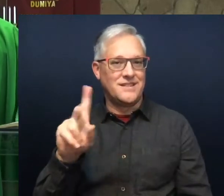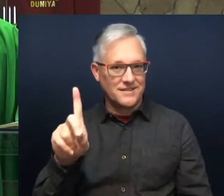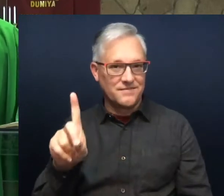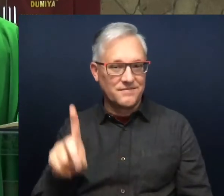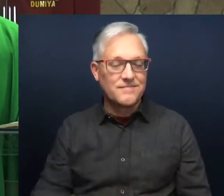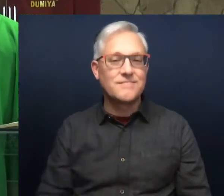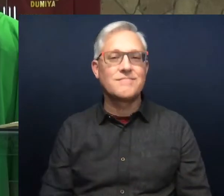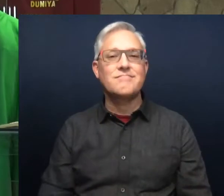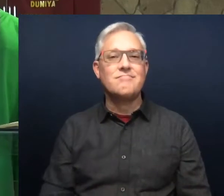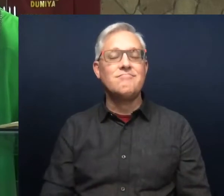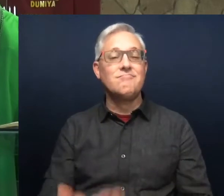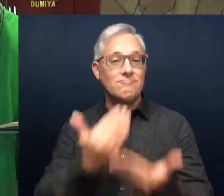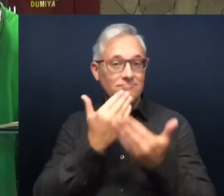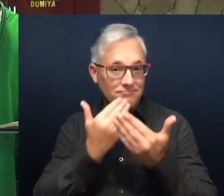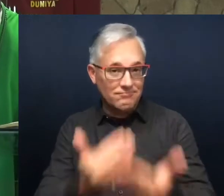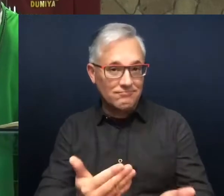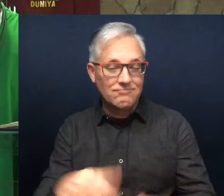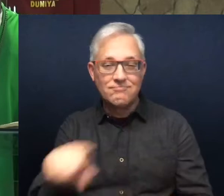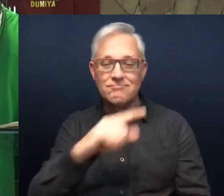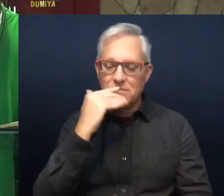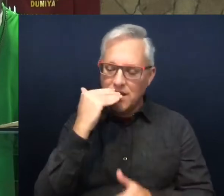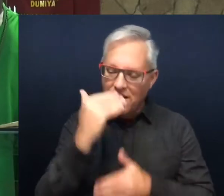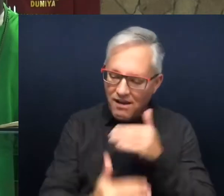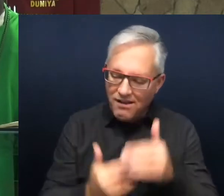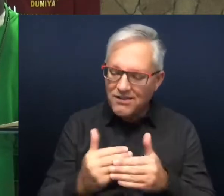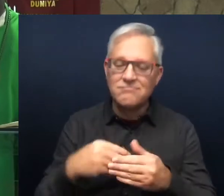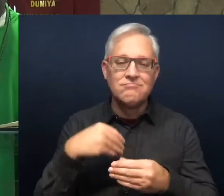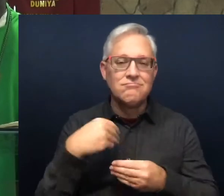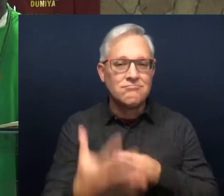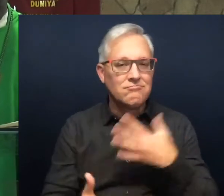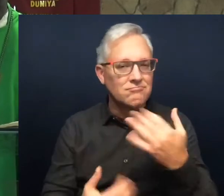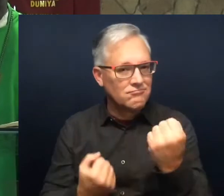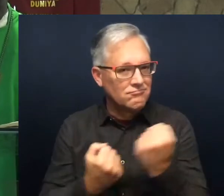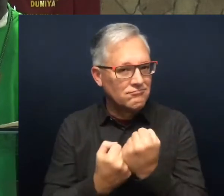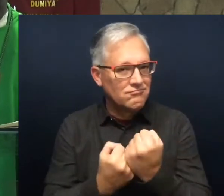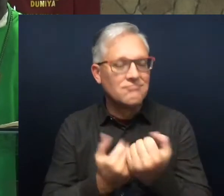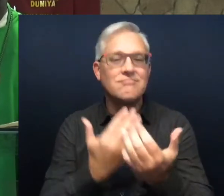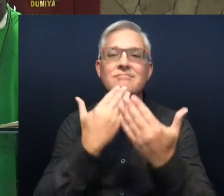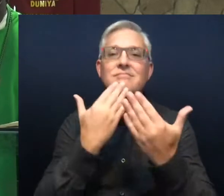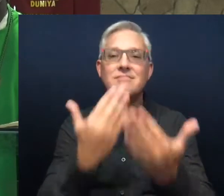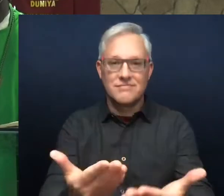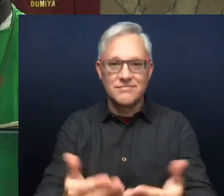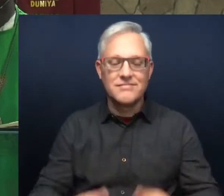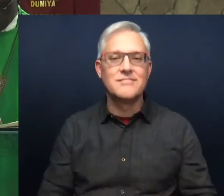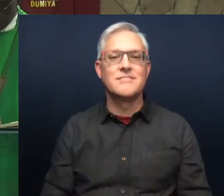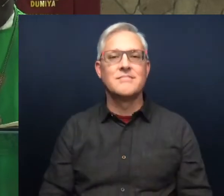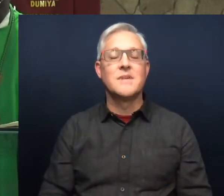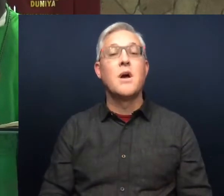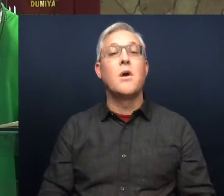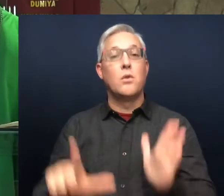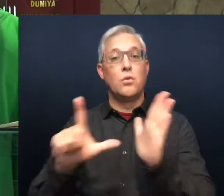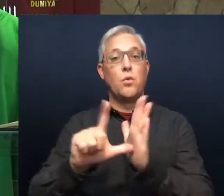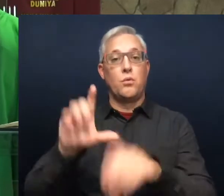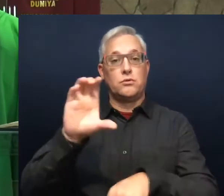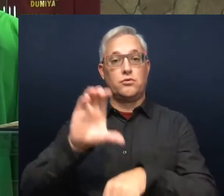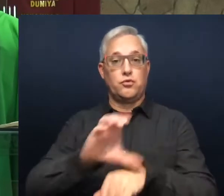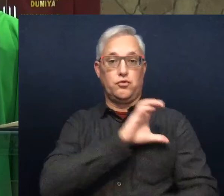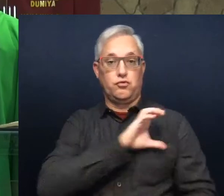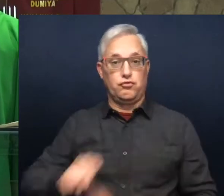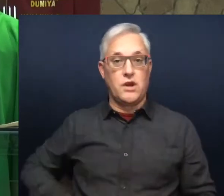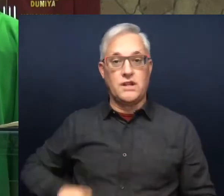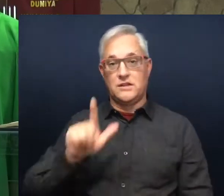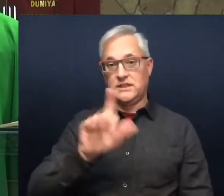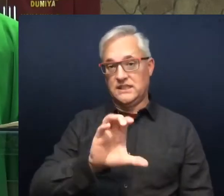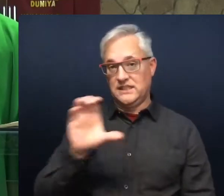Thank you for your kindness and generosity. The Lutheran Church of Christ in Nigeria and